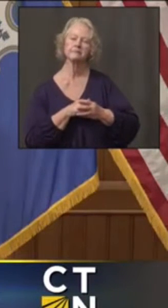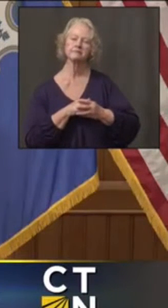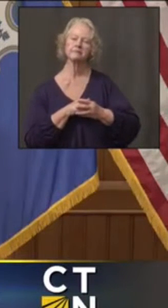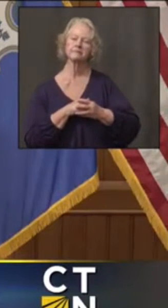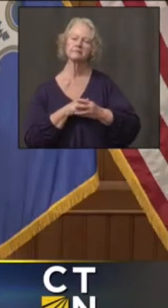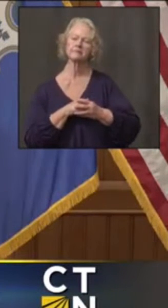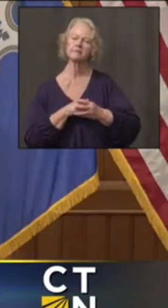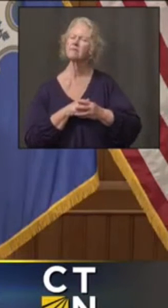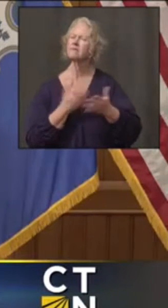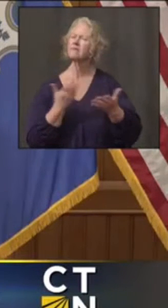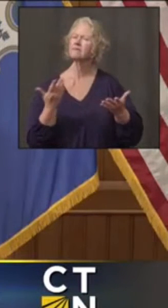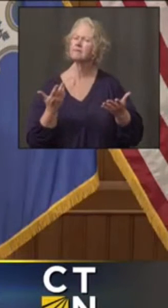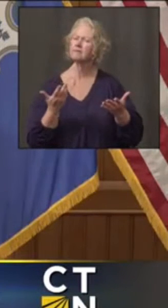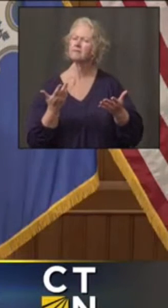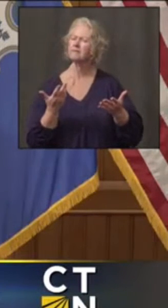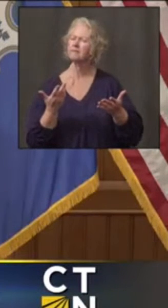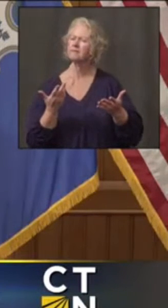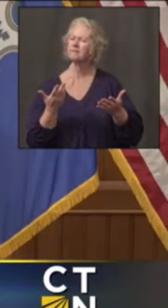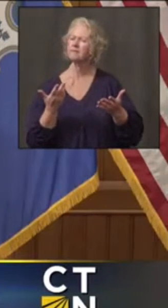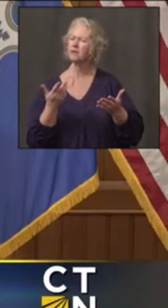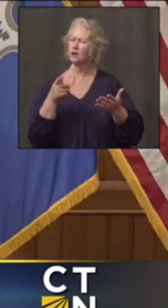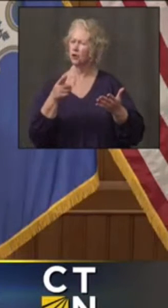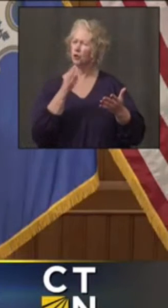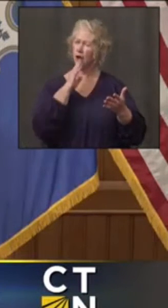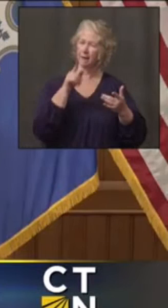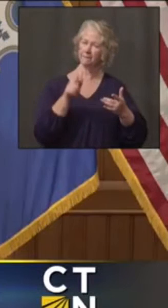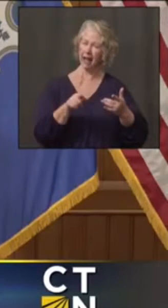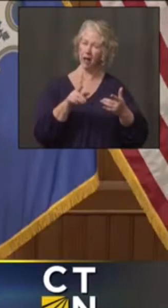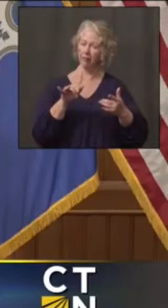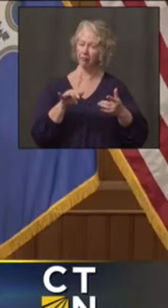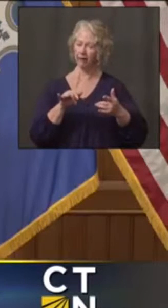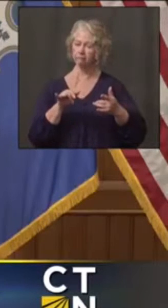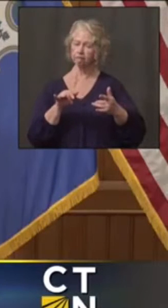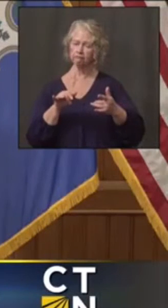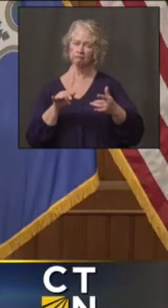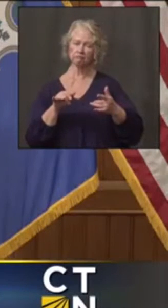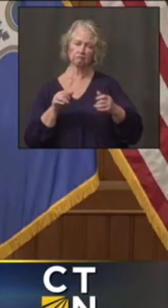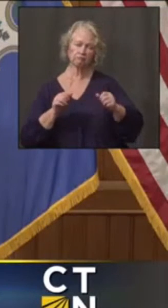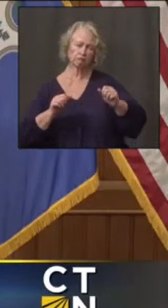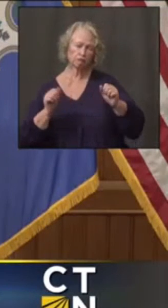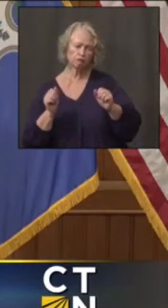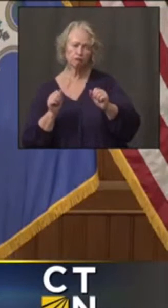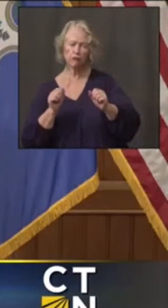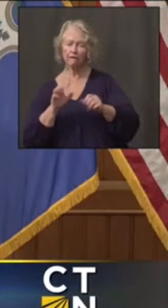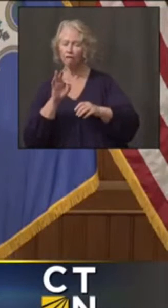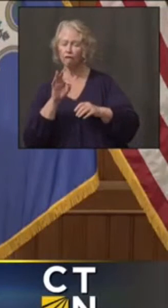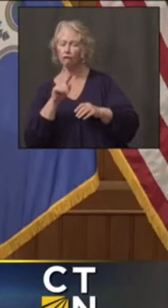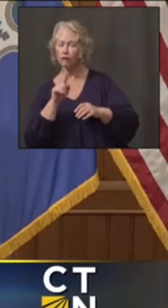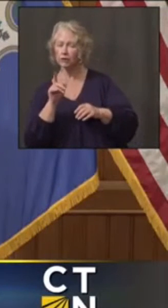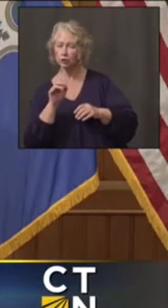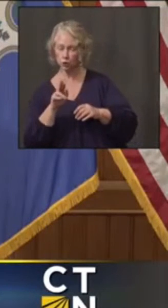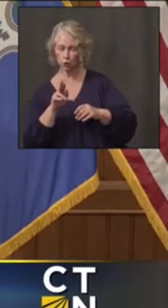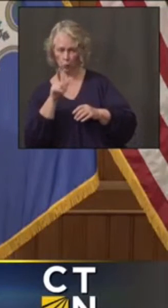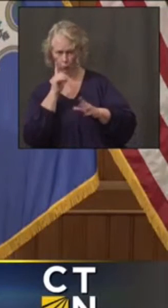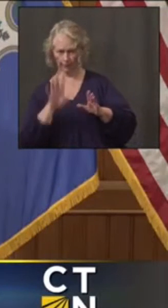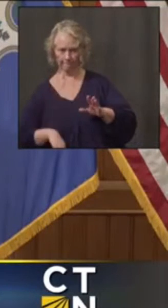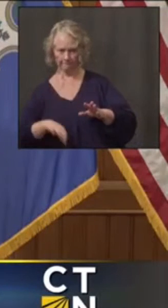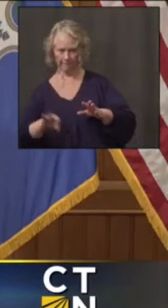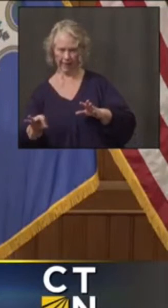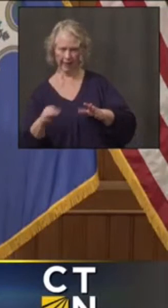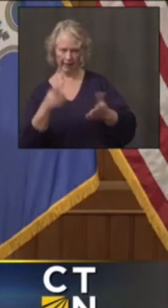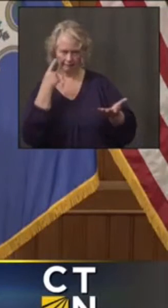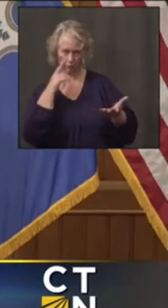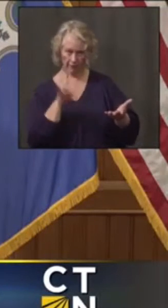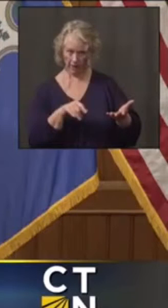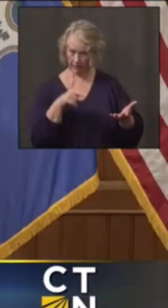what about these freezers? Is the state going to be providing funding to sort of